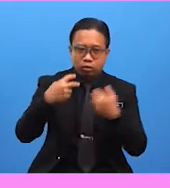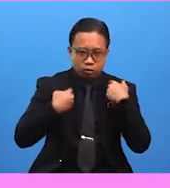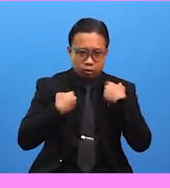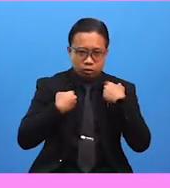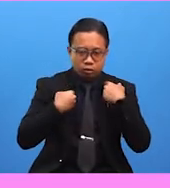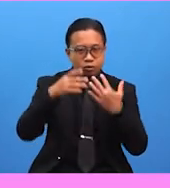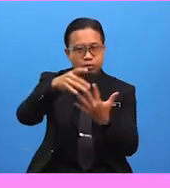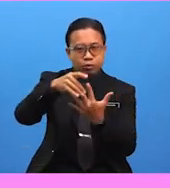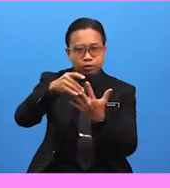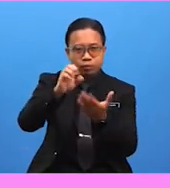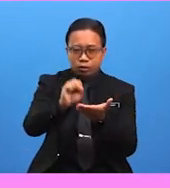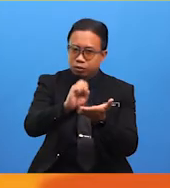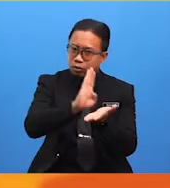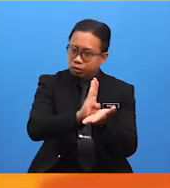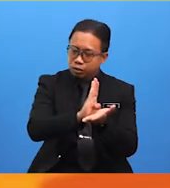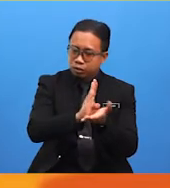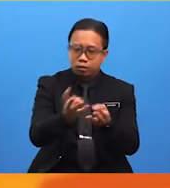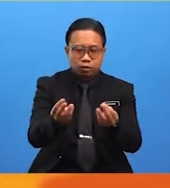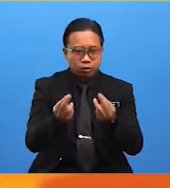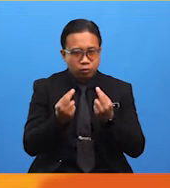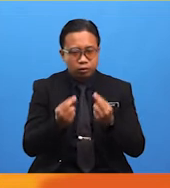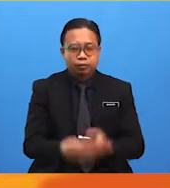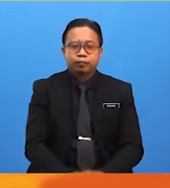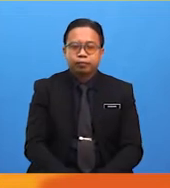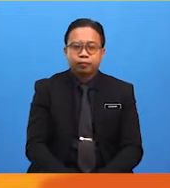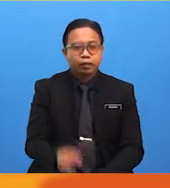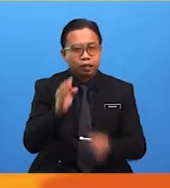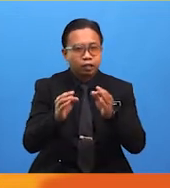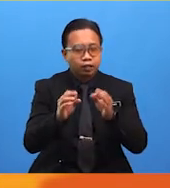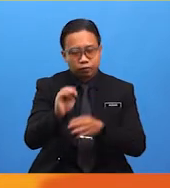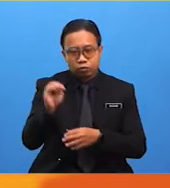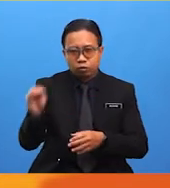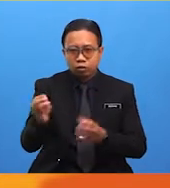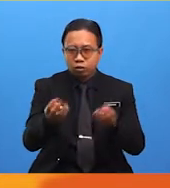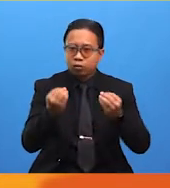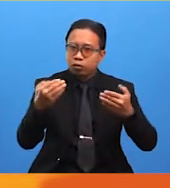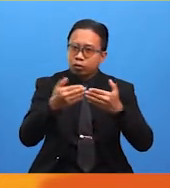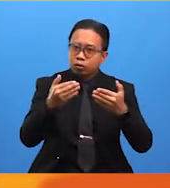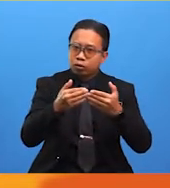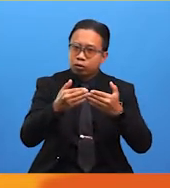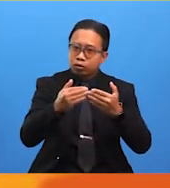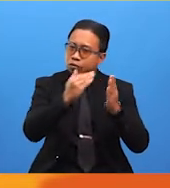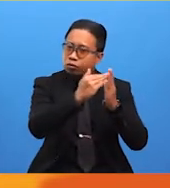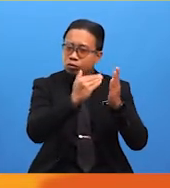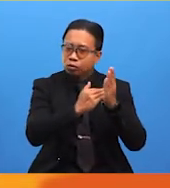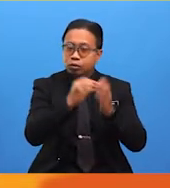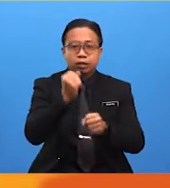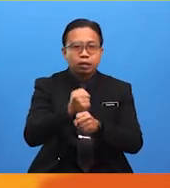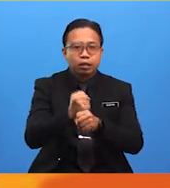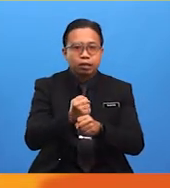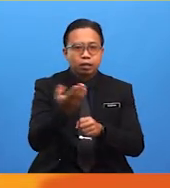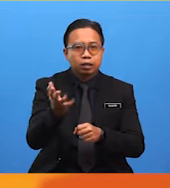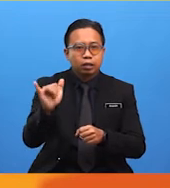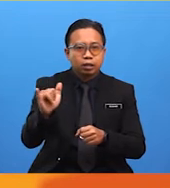subject requirements. If students plan to pursue a certain career, they need